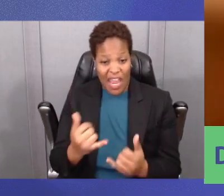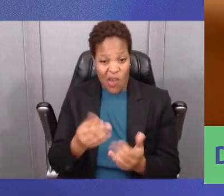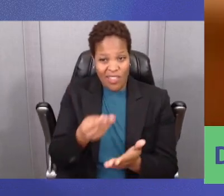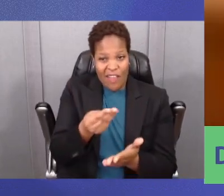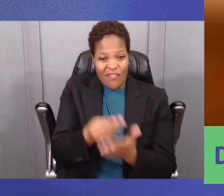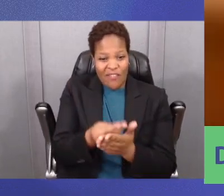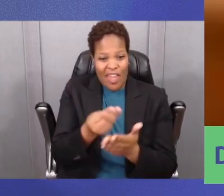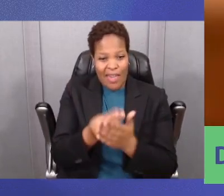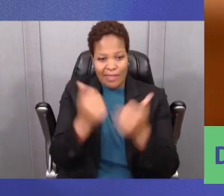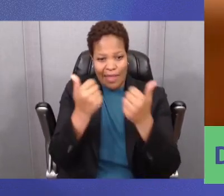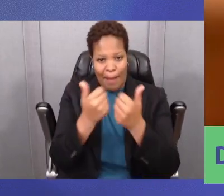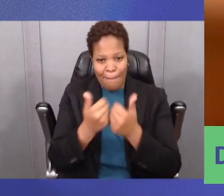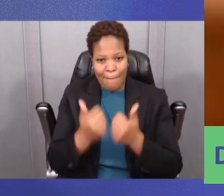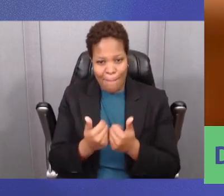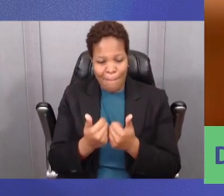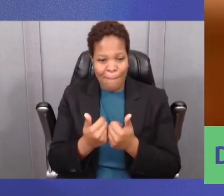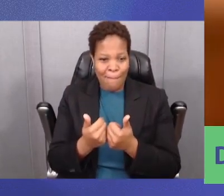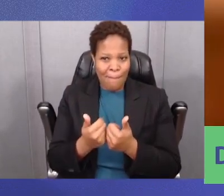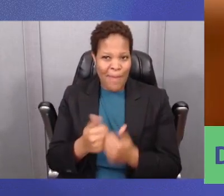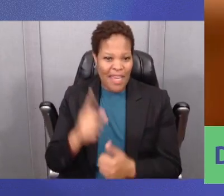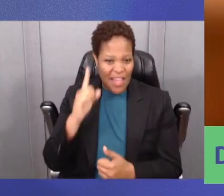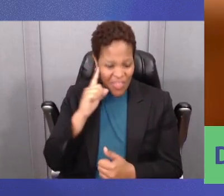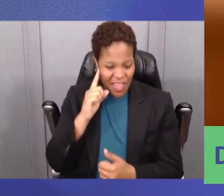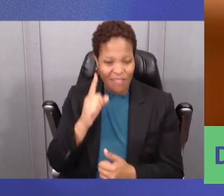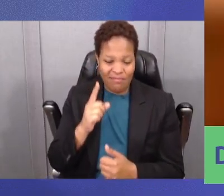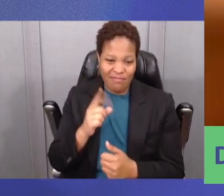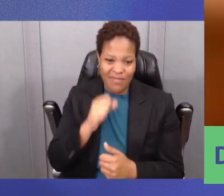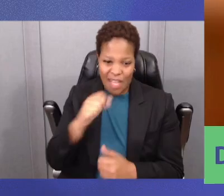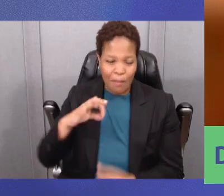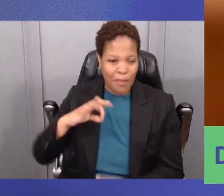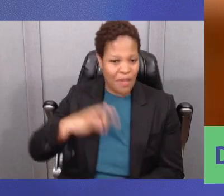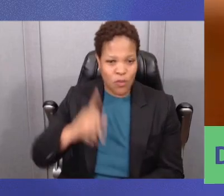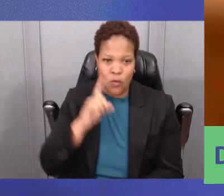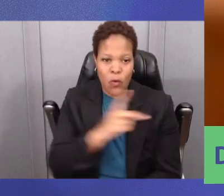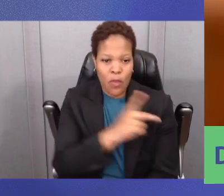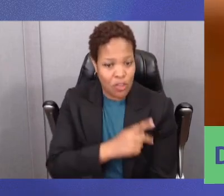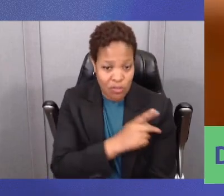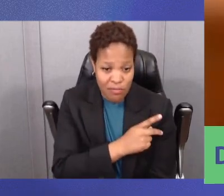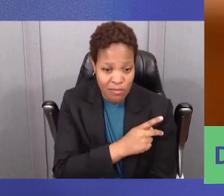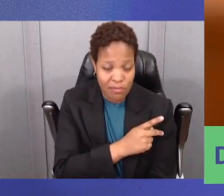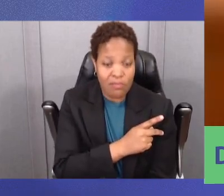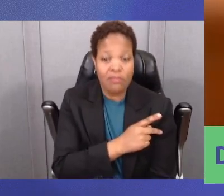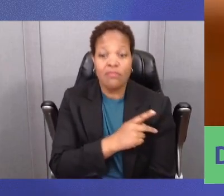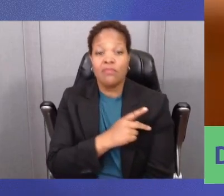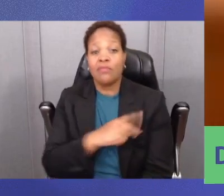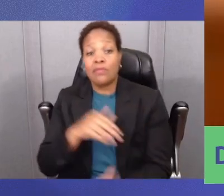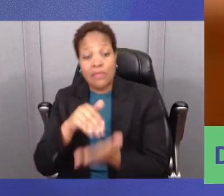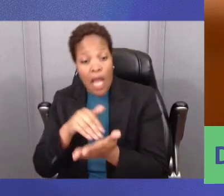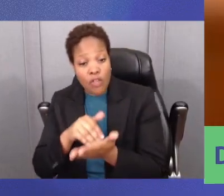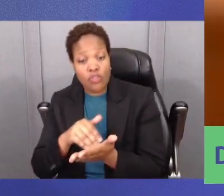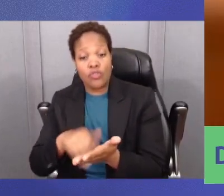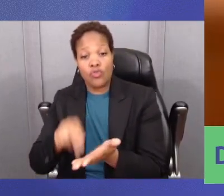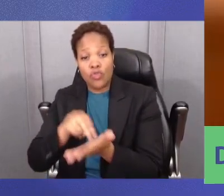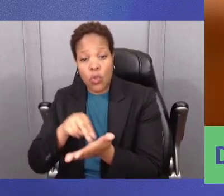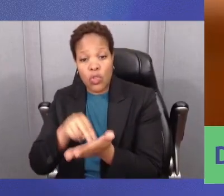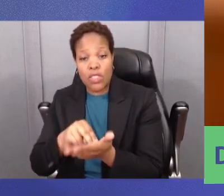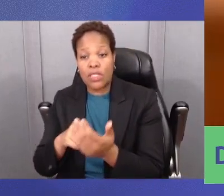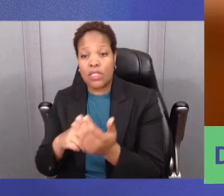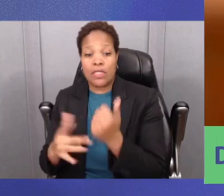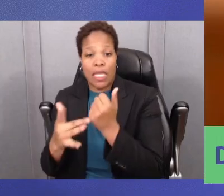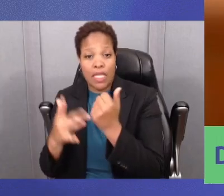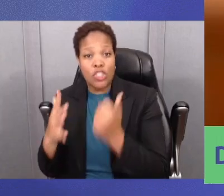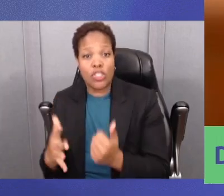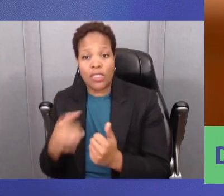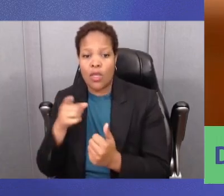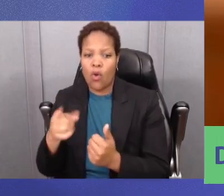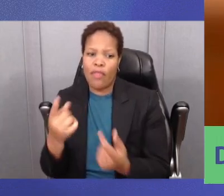patient's getting lost. I think at the clinician level, doctors, nurses, technicians, they come to work, almost